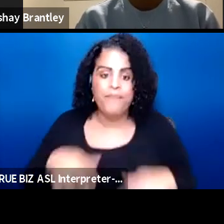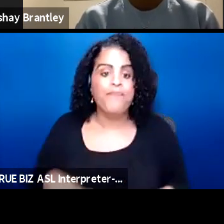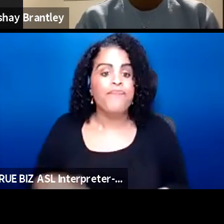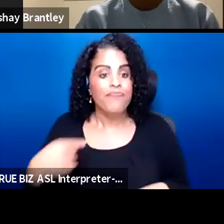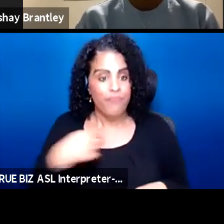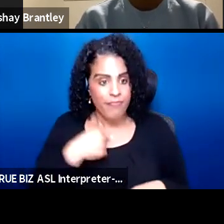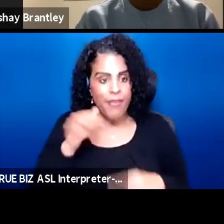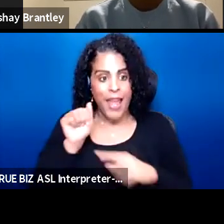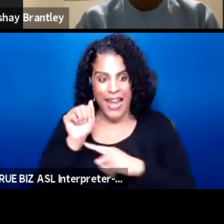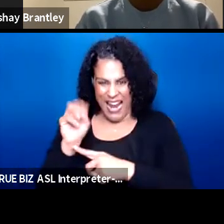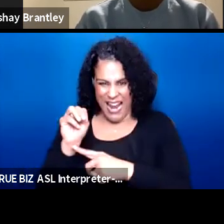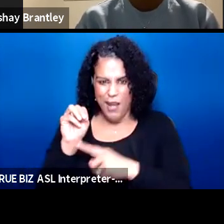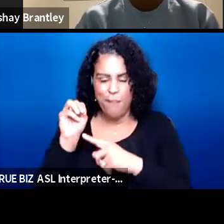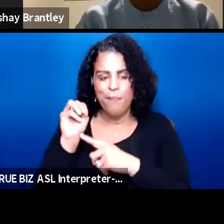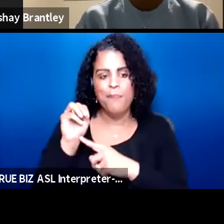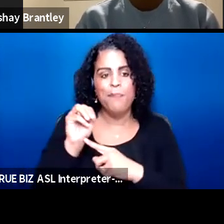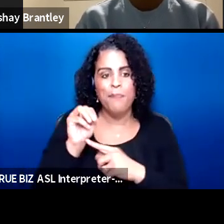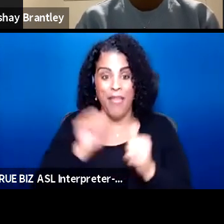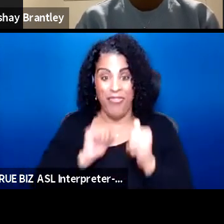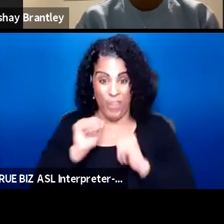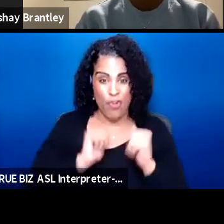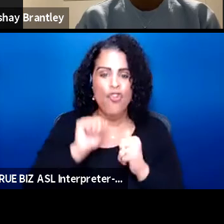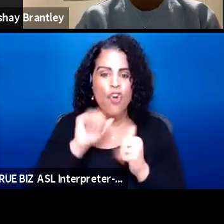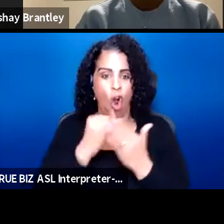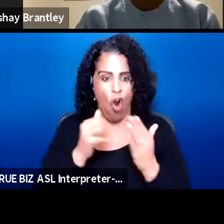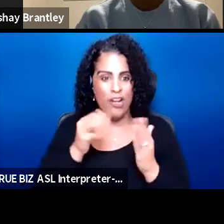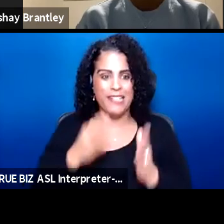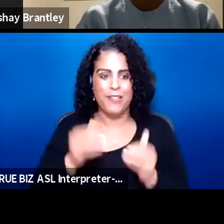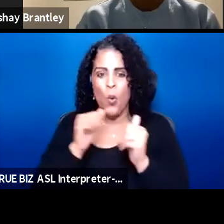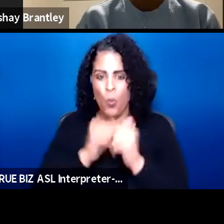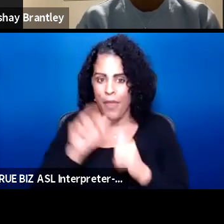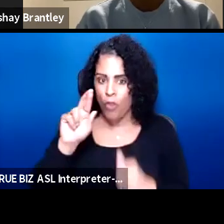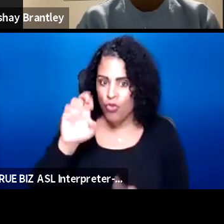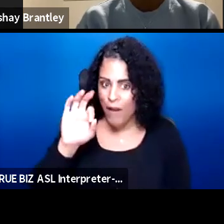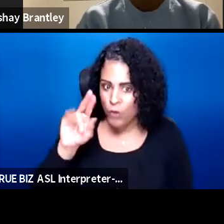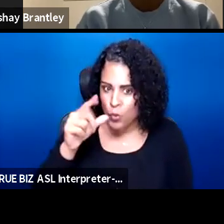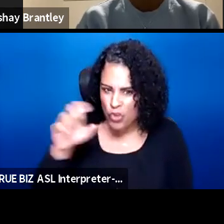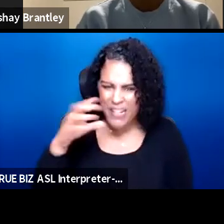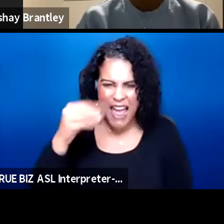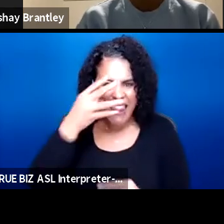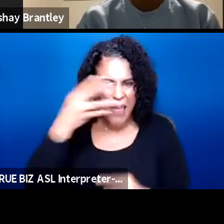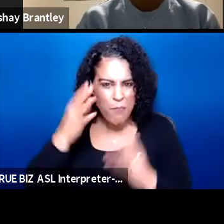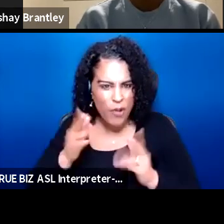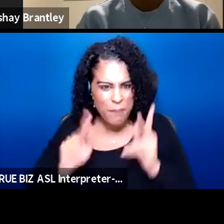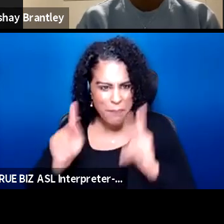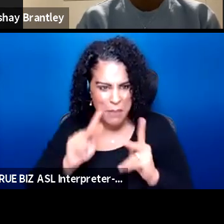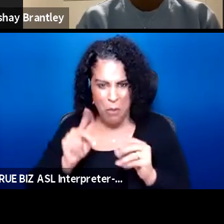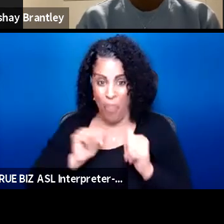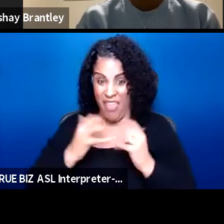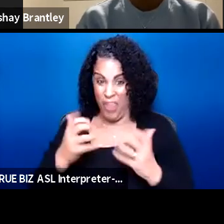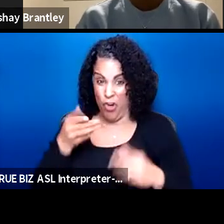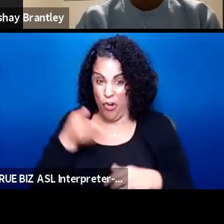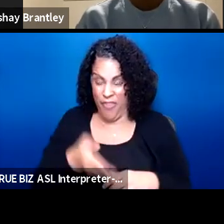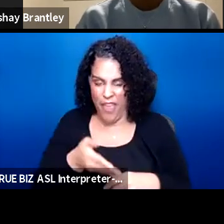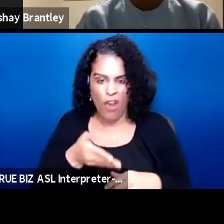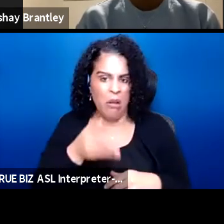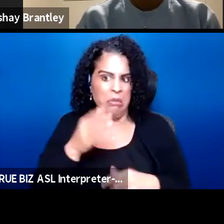am a theater artist at work with refugees and immigrants. TIDA has been around for over 20